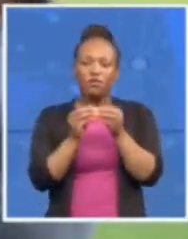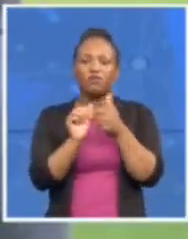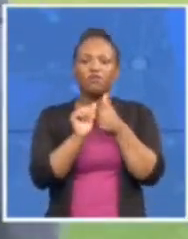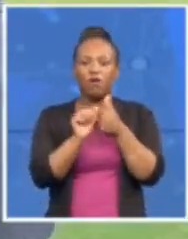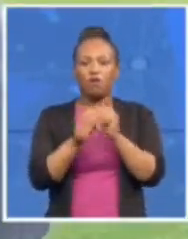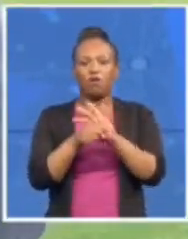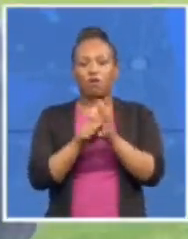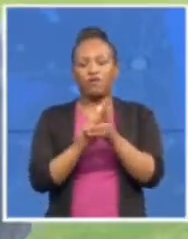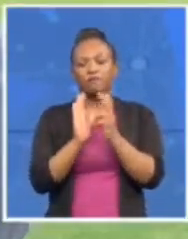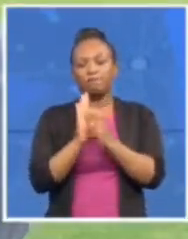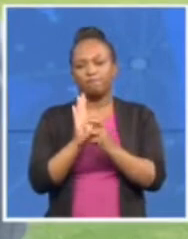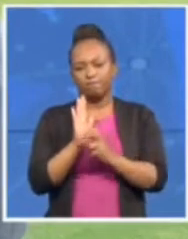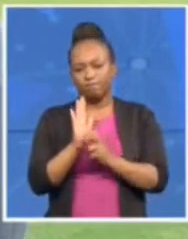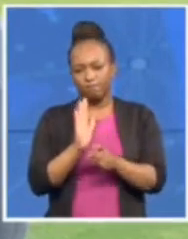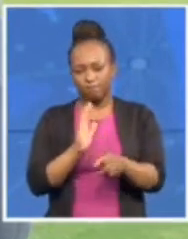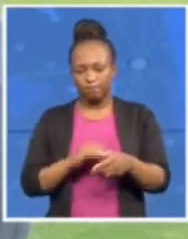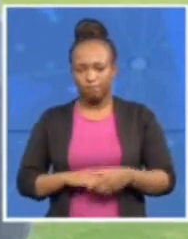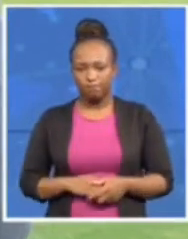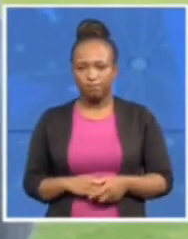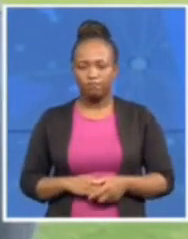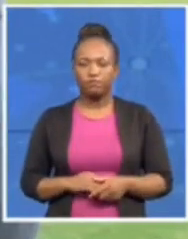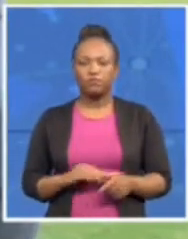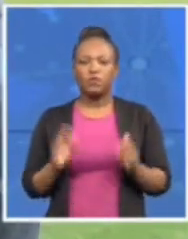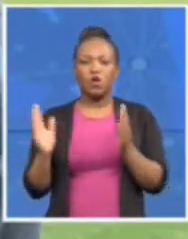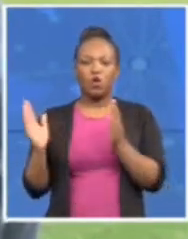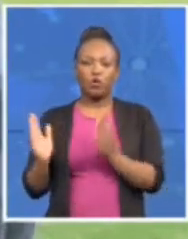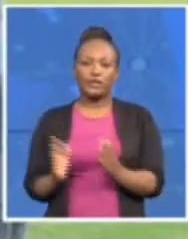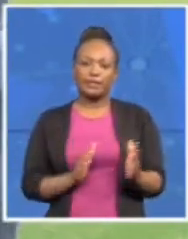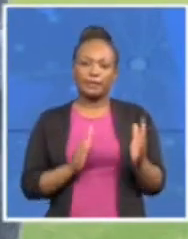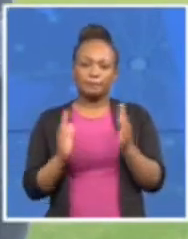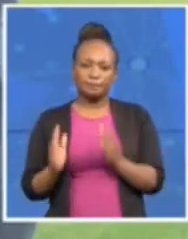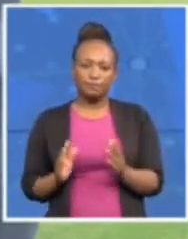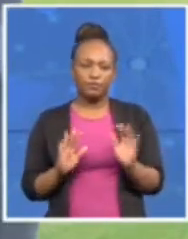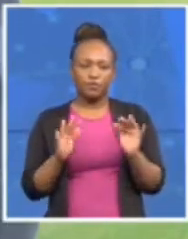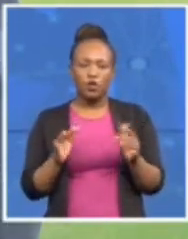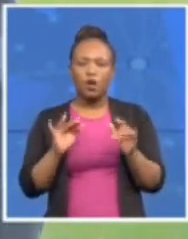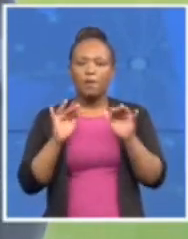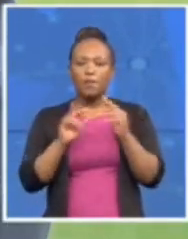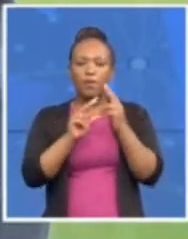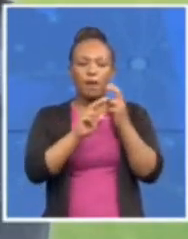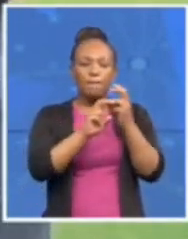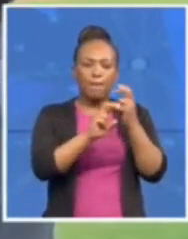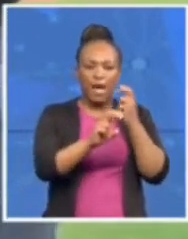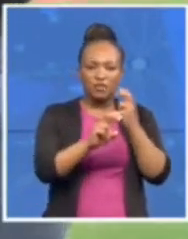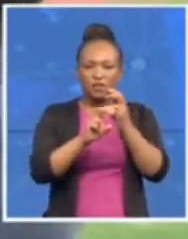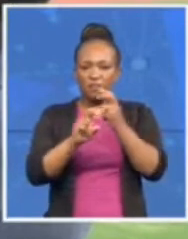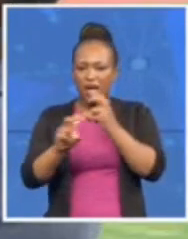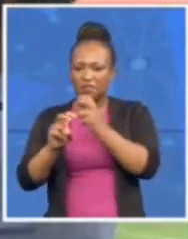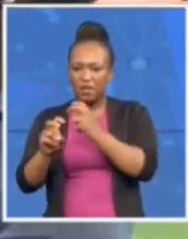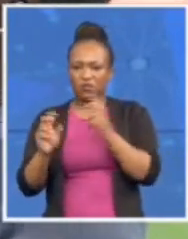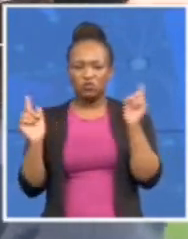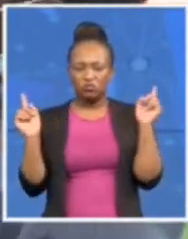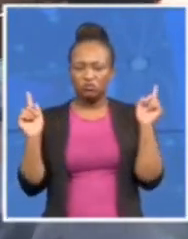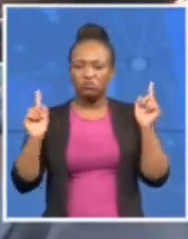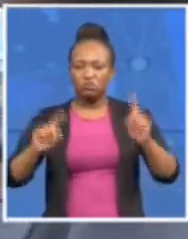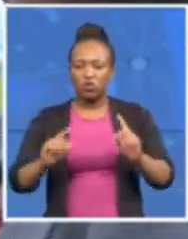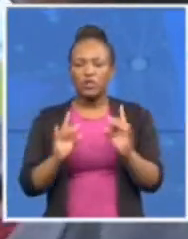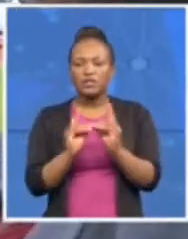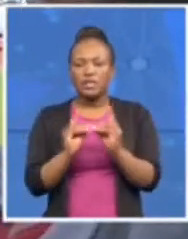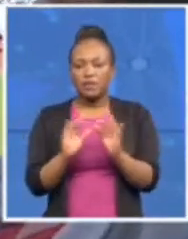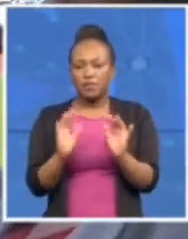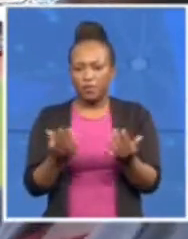logistically, the busing of people to the stadium, how is that going? We have distributed the numbers